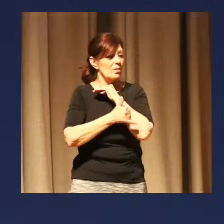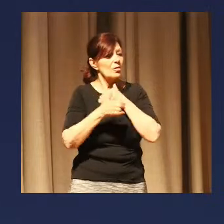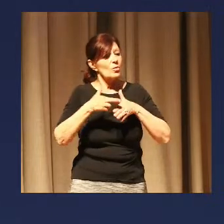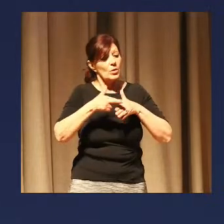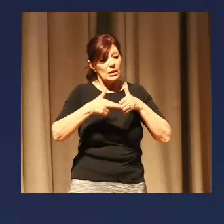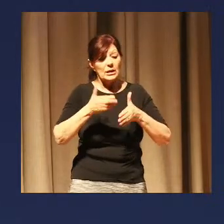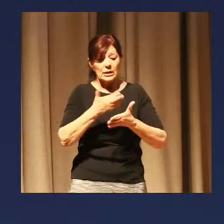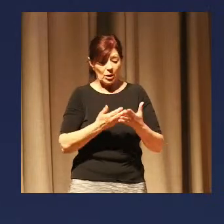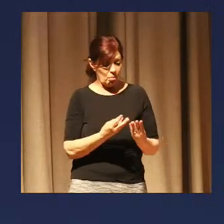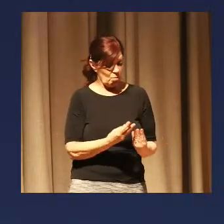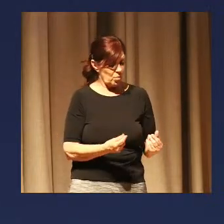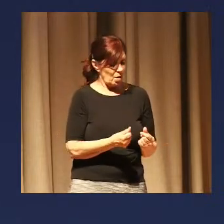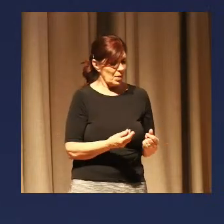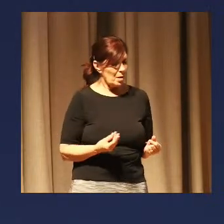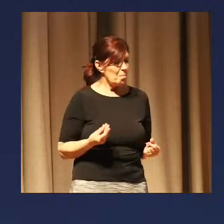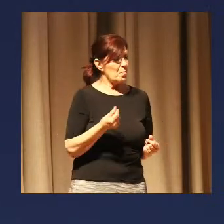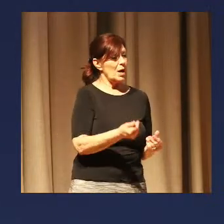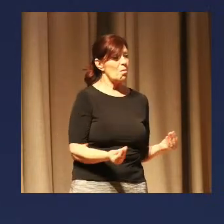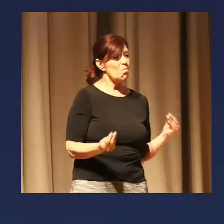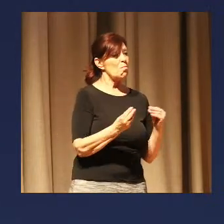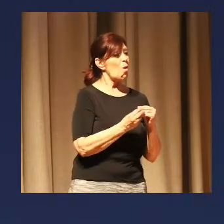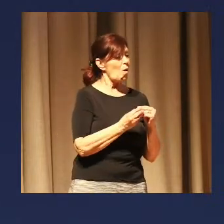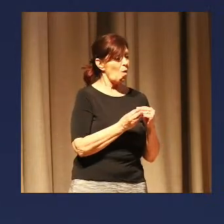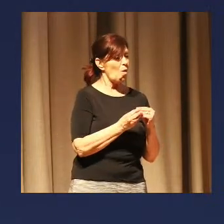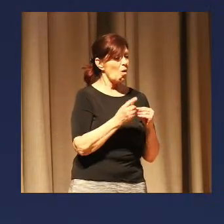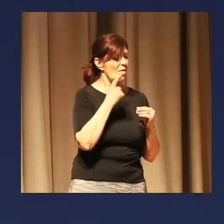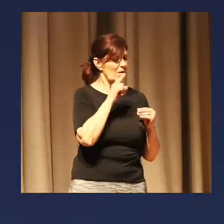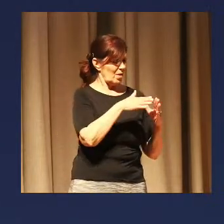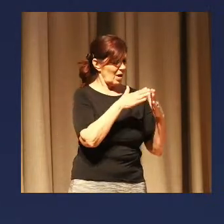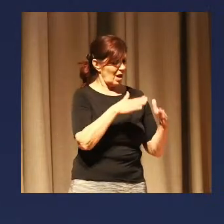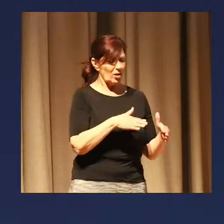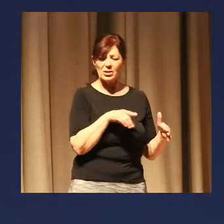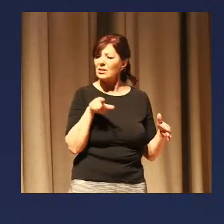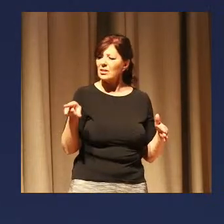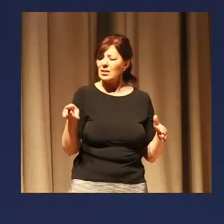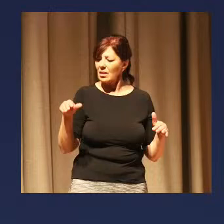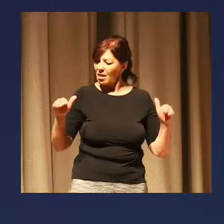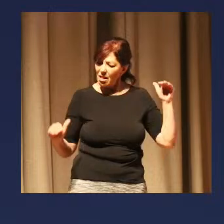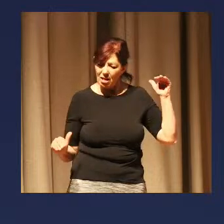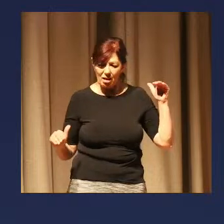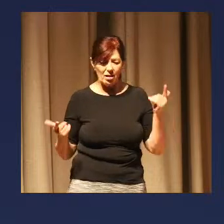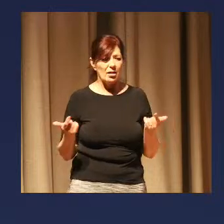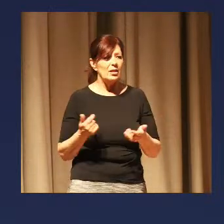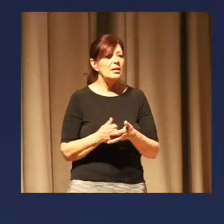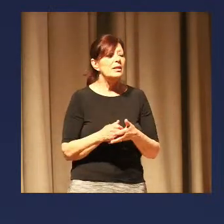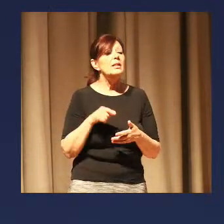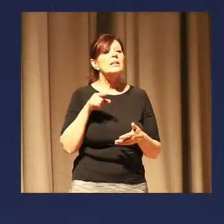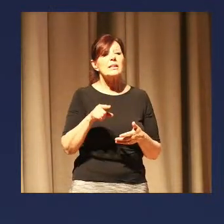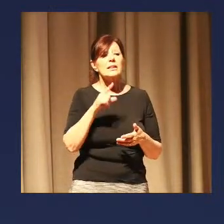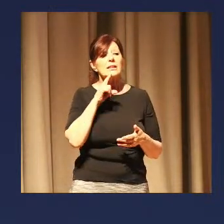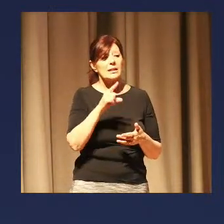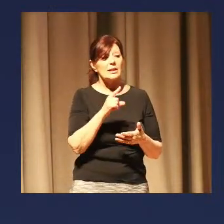some property owners paying more than they should, essentially underwriting other property owners. This has